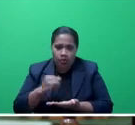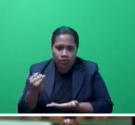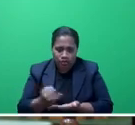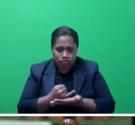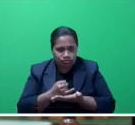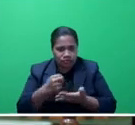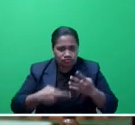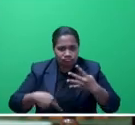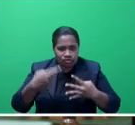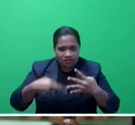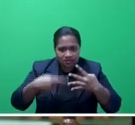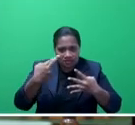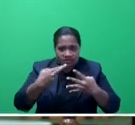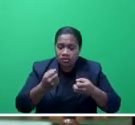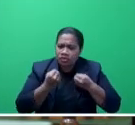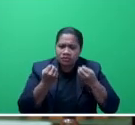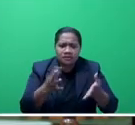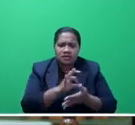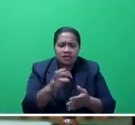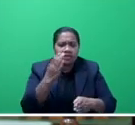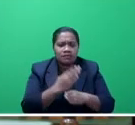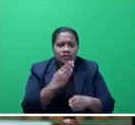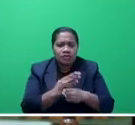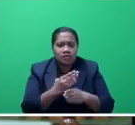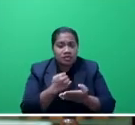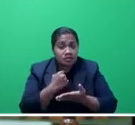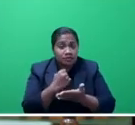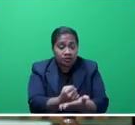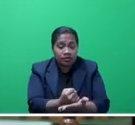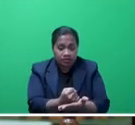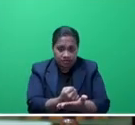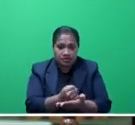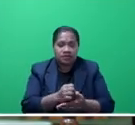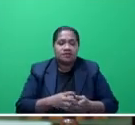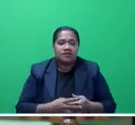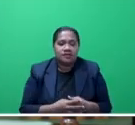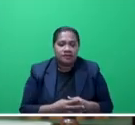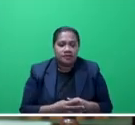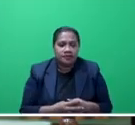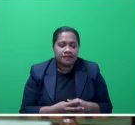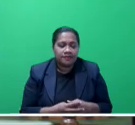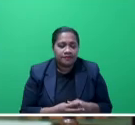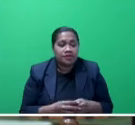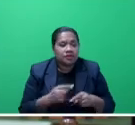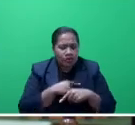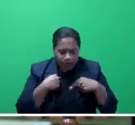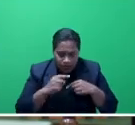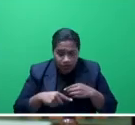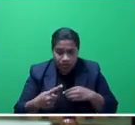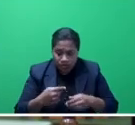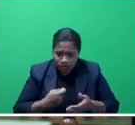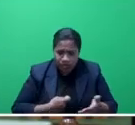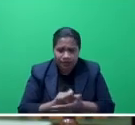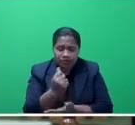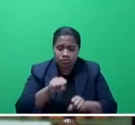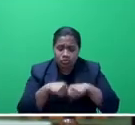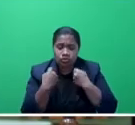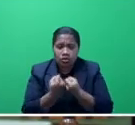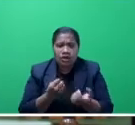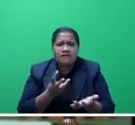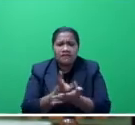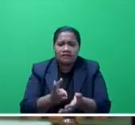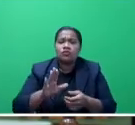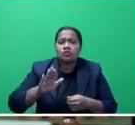provided unemployment support to both the formal sector and informal sector. We continued paying social welfare support for the poor.